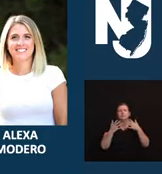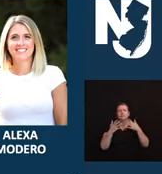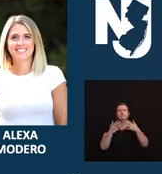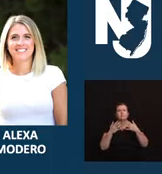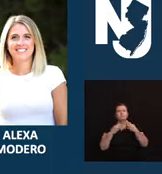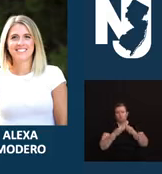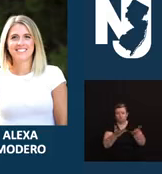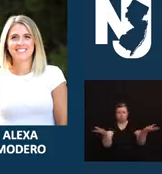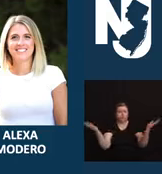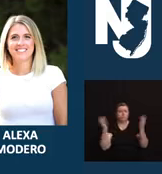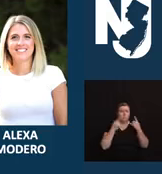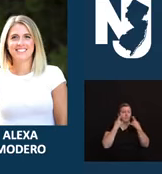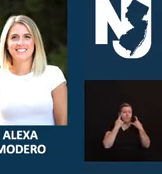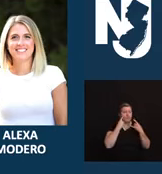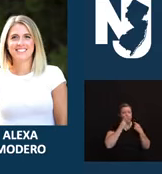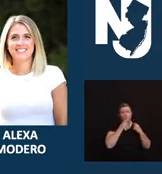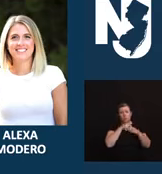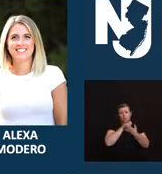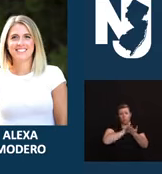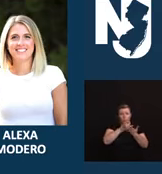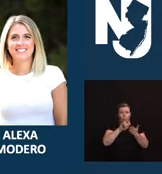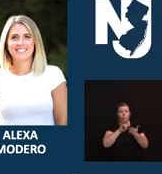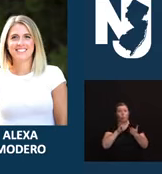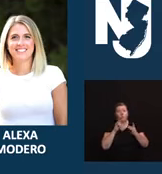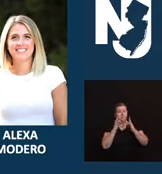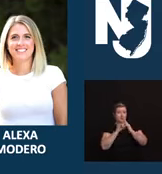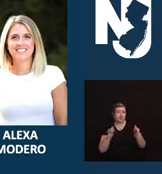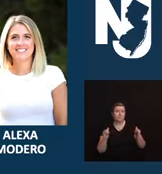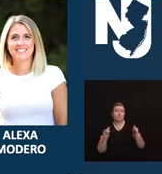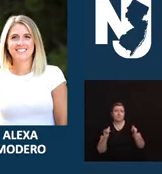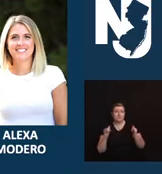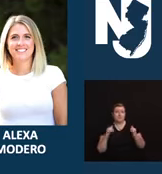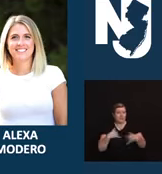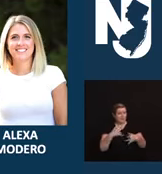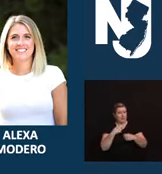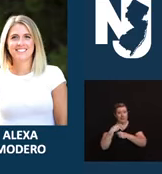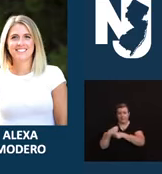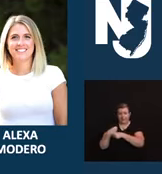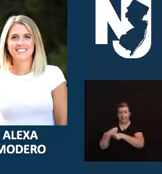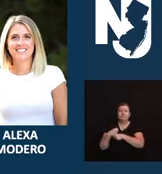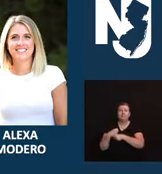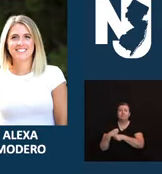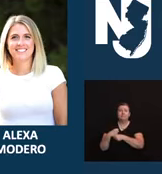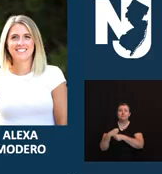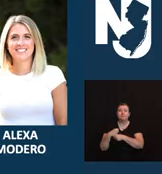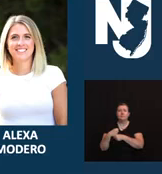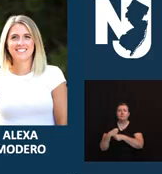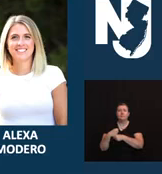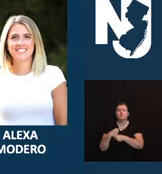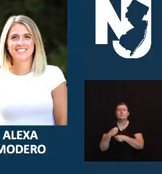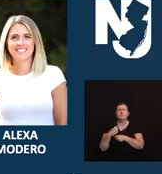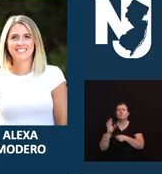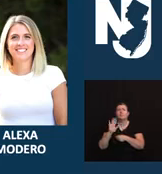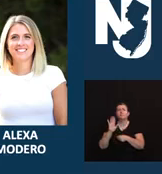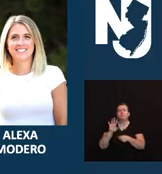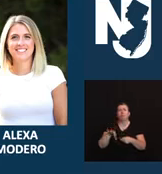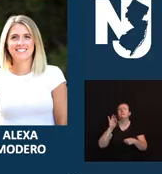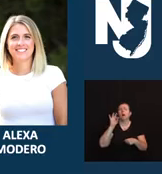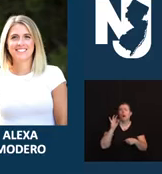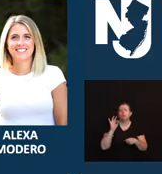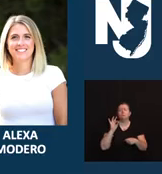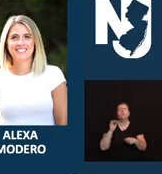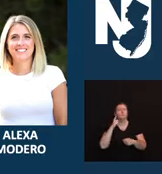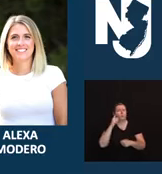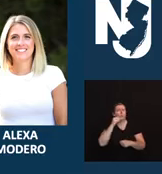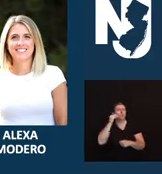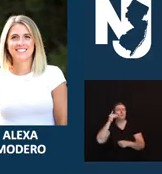York. Yet all the while, they maintained their core mission of finding housing for homeless veterans, providing groceries for